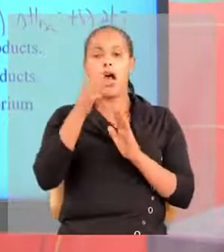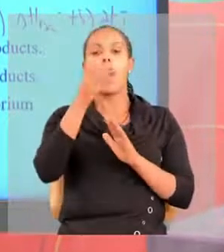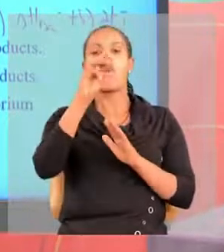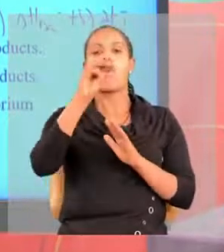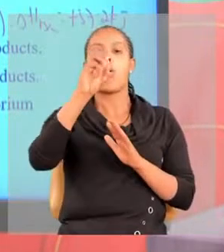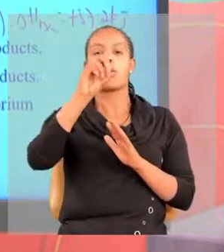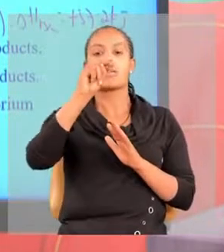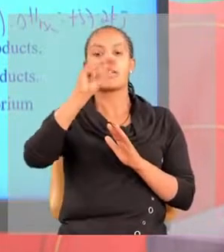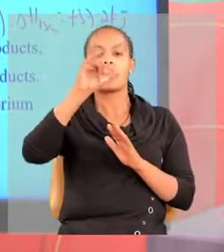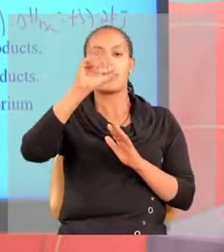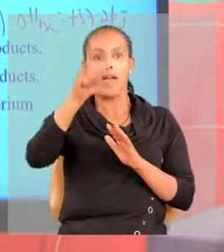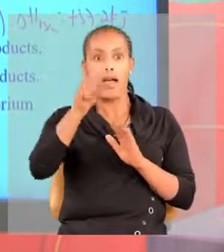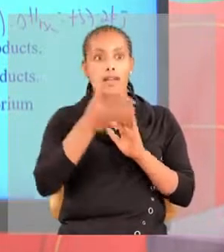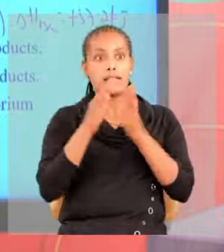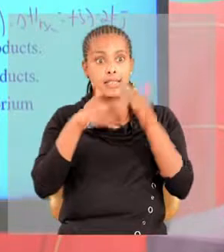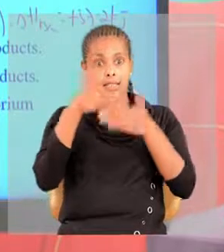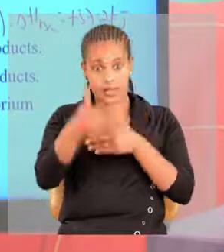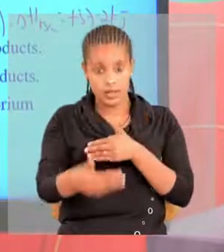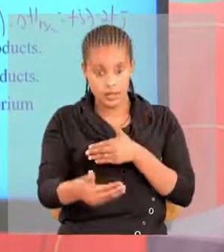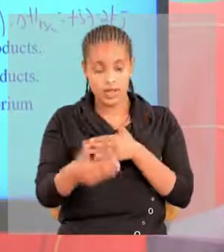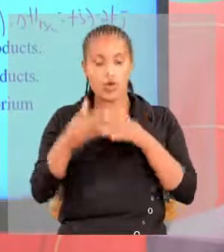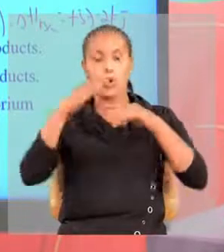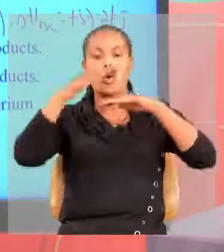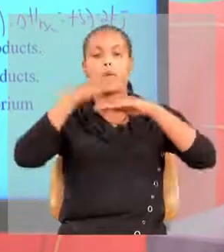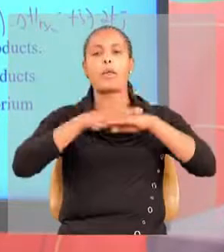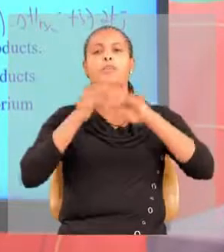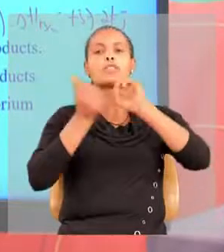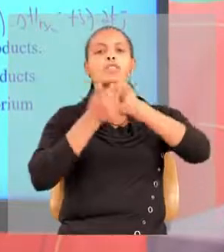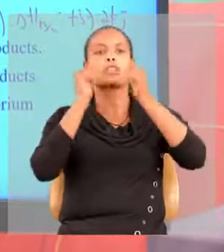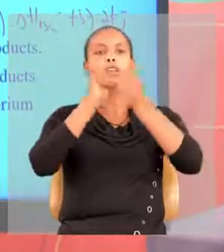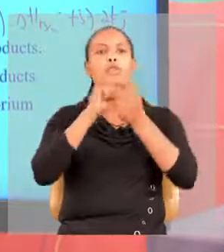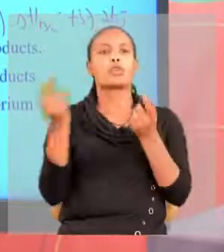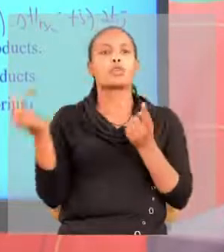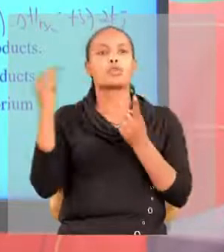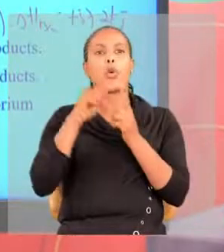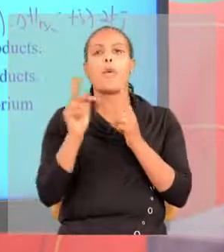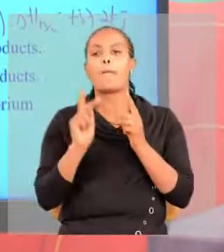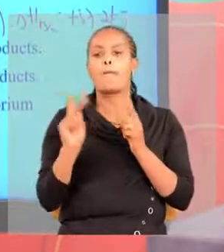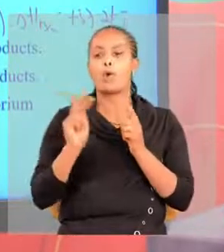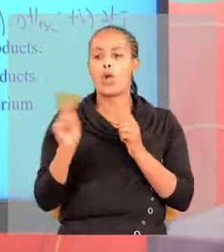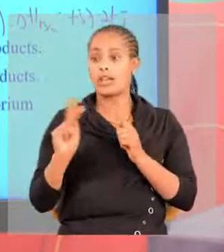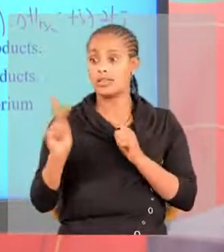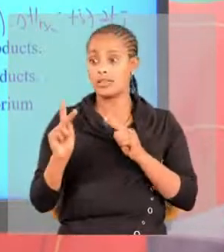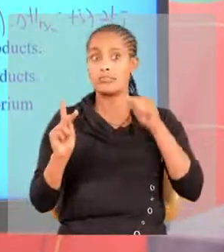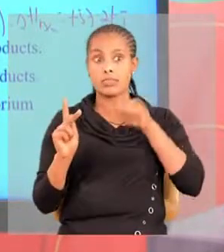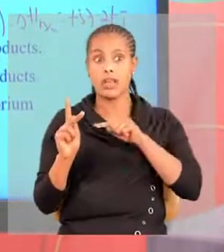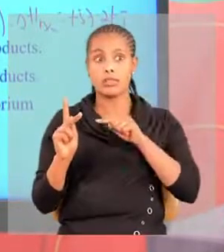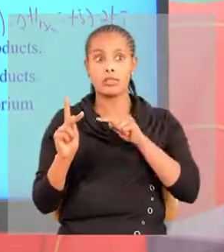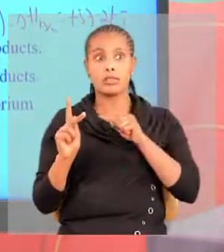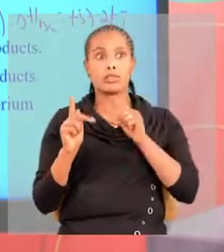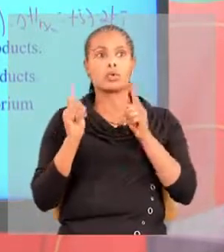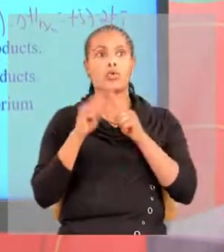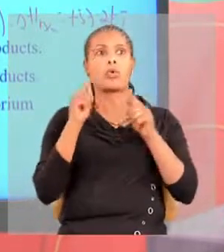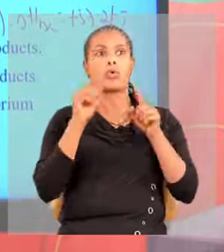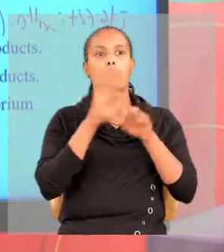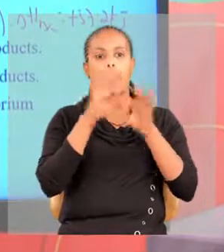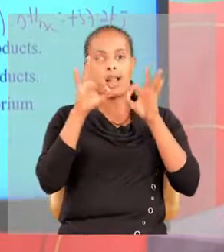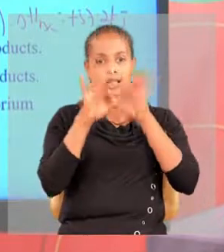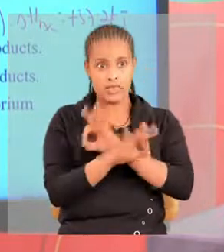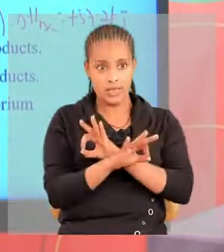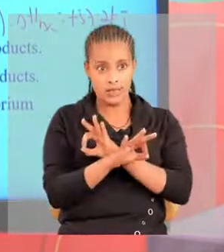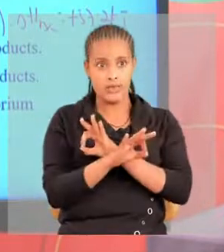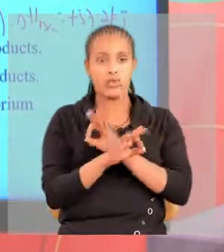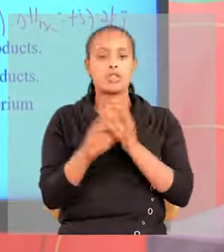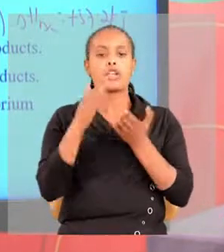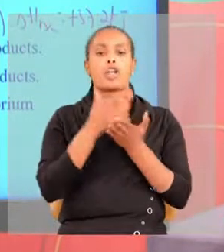ammonia, then equilibrium shift to the product side to replenish